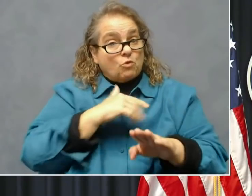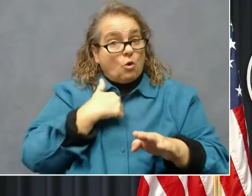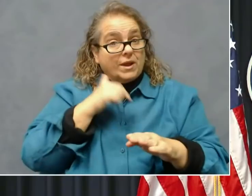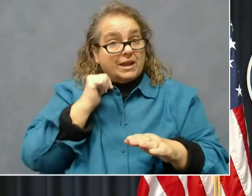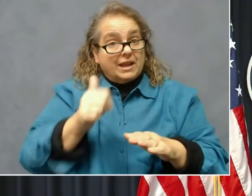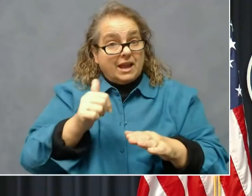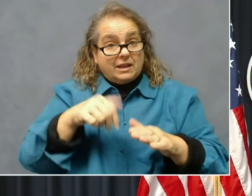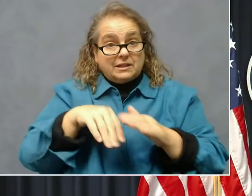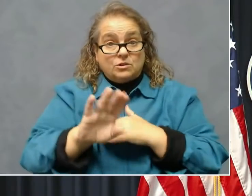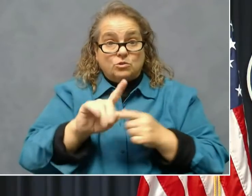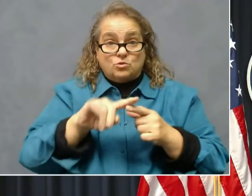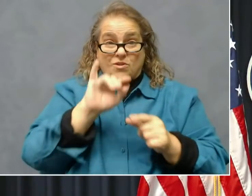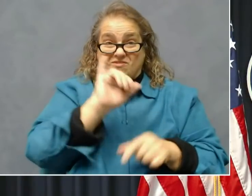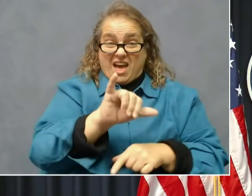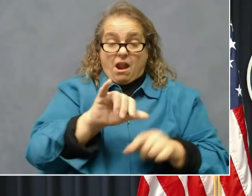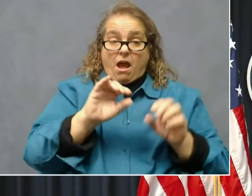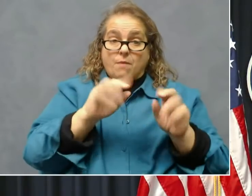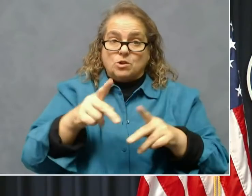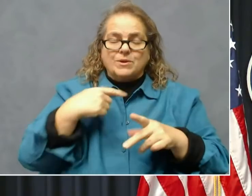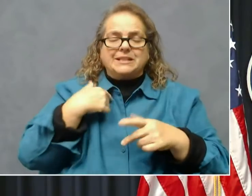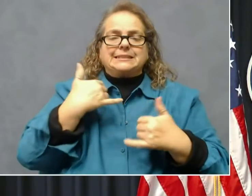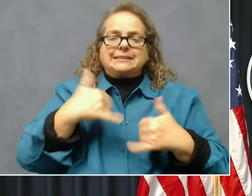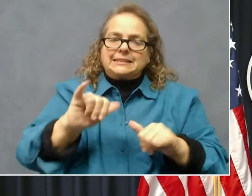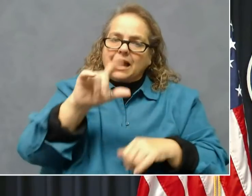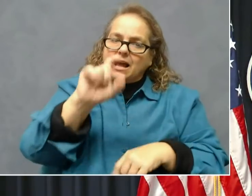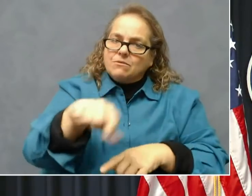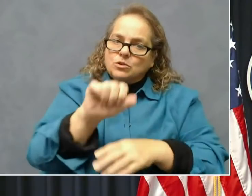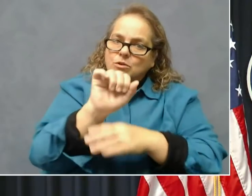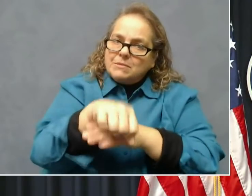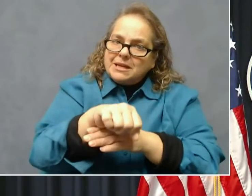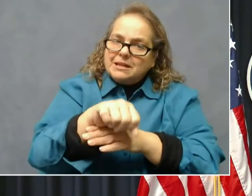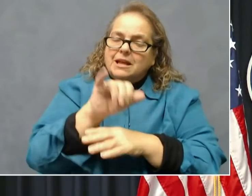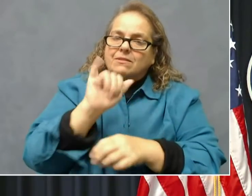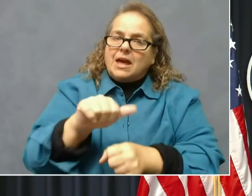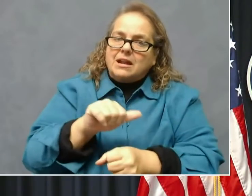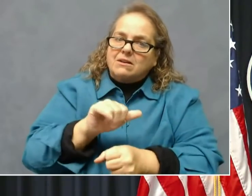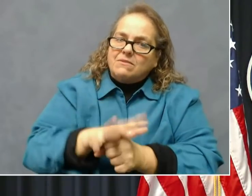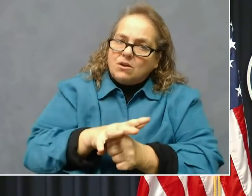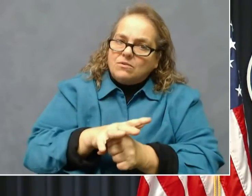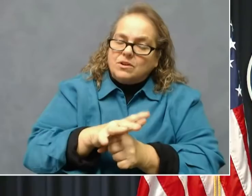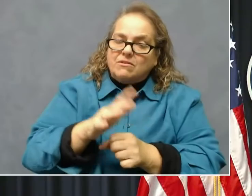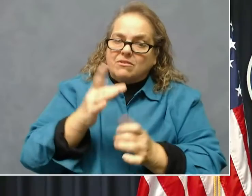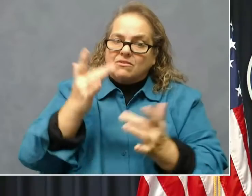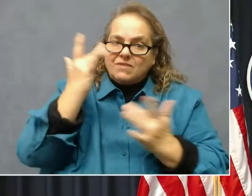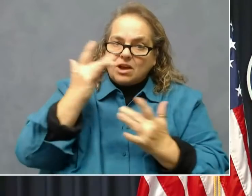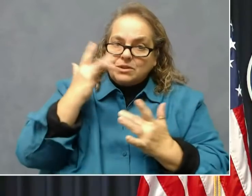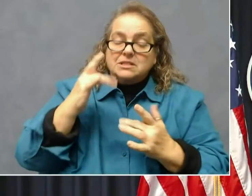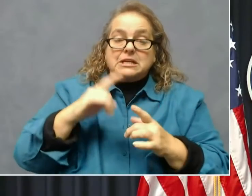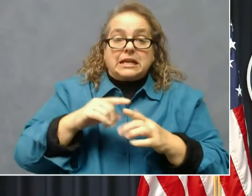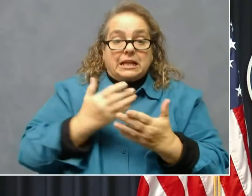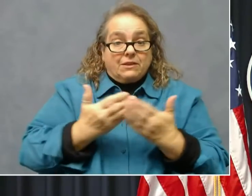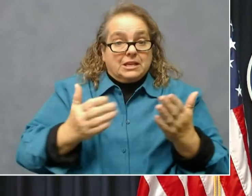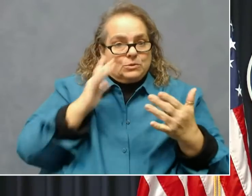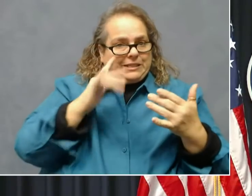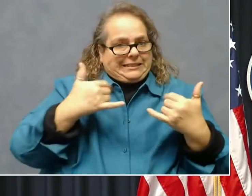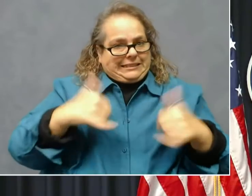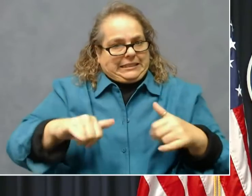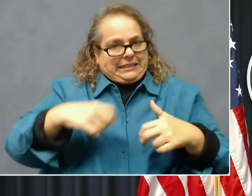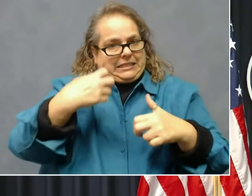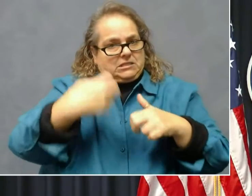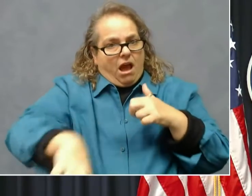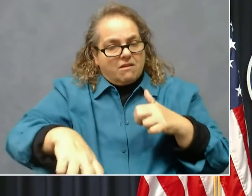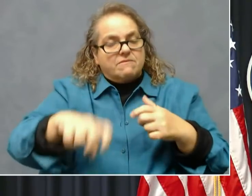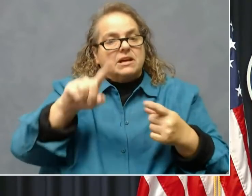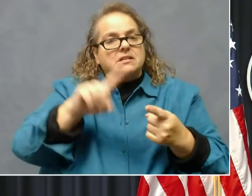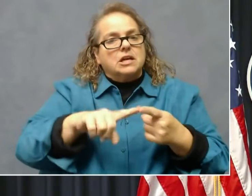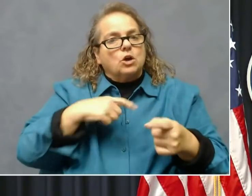we still have to defeat this virus. And things are still going to be tough until we're able to get this vaccination